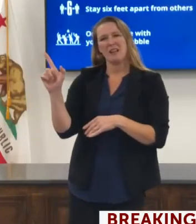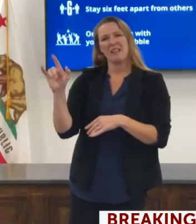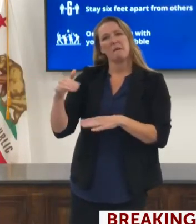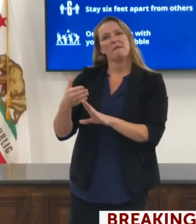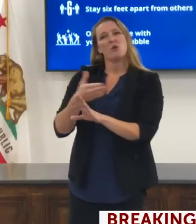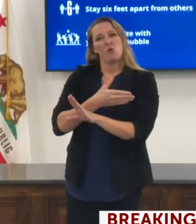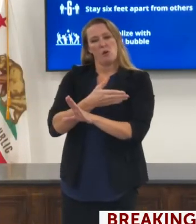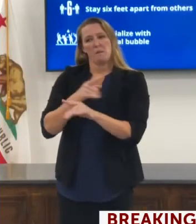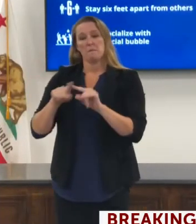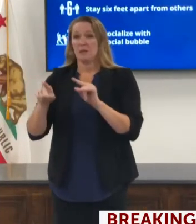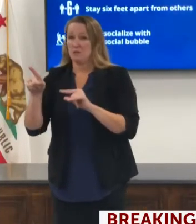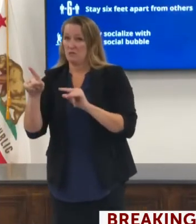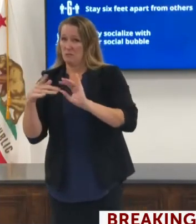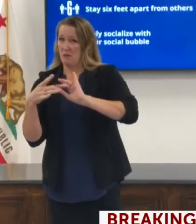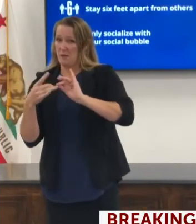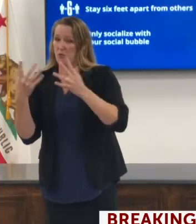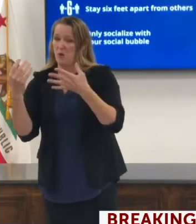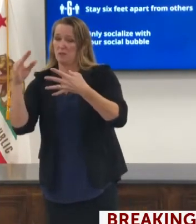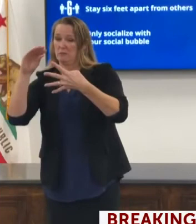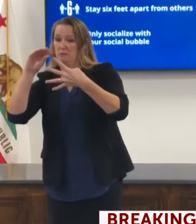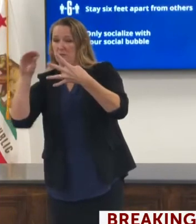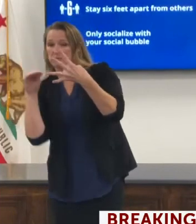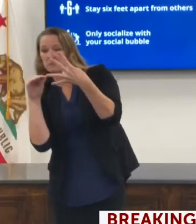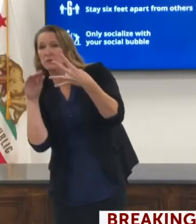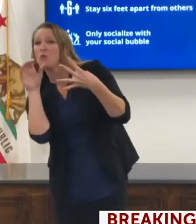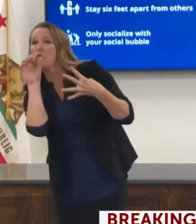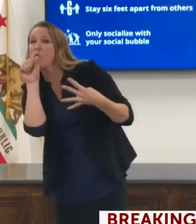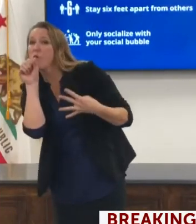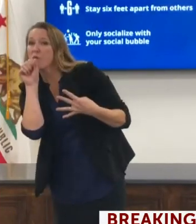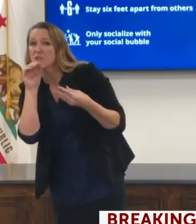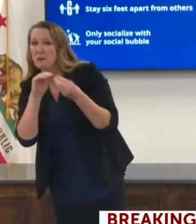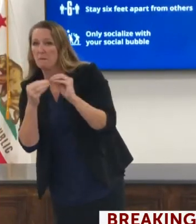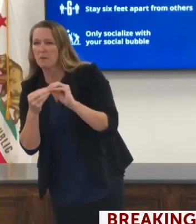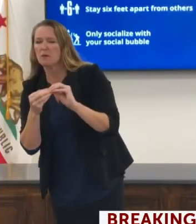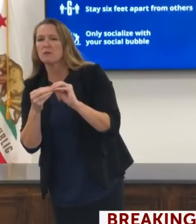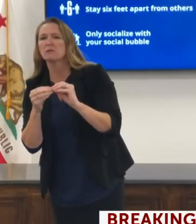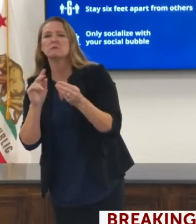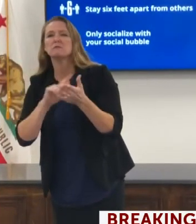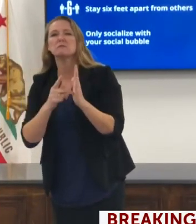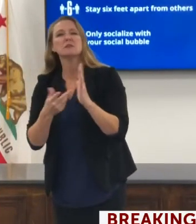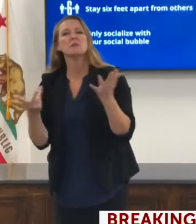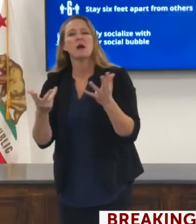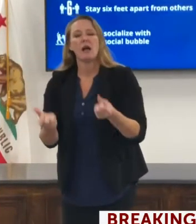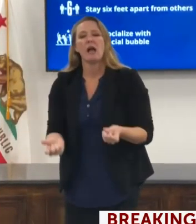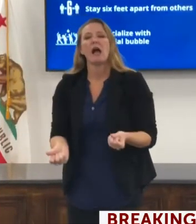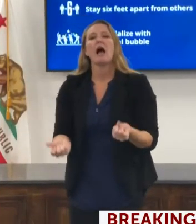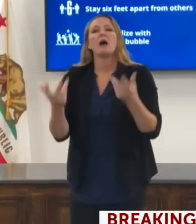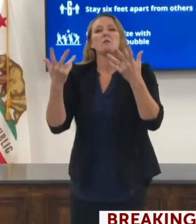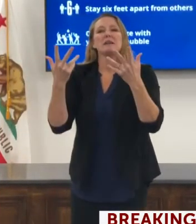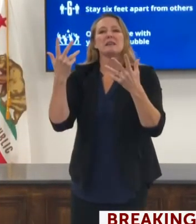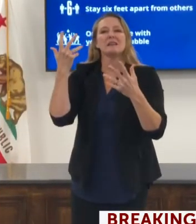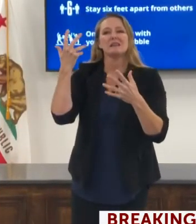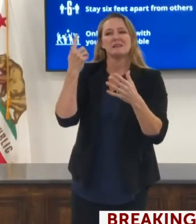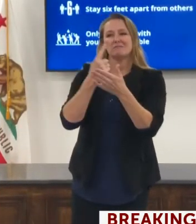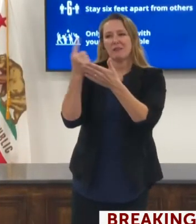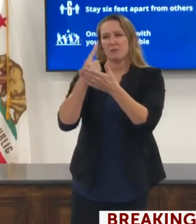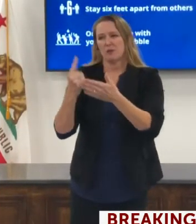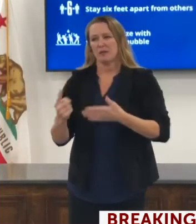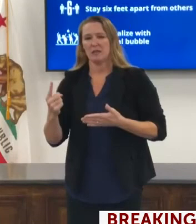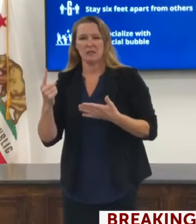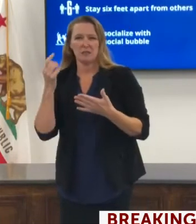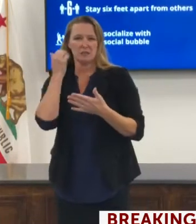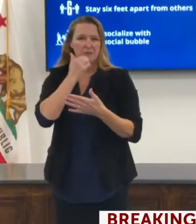the orange, because you're asking, county needs to drop even more so. What kind of numbers are we looking at in terms of proceeding to the